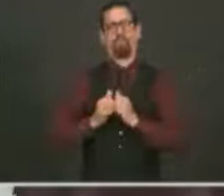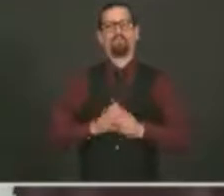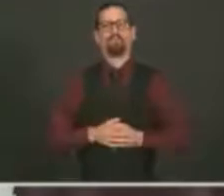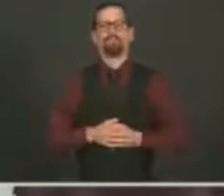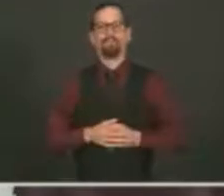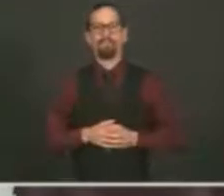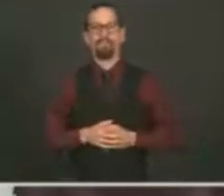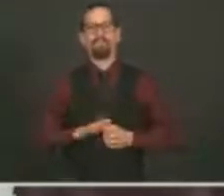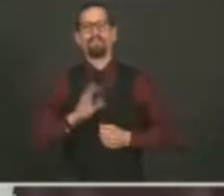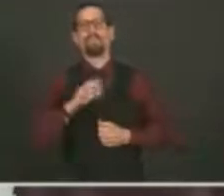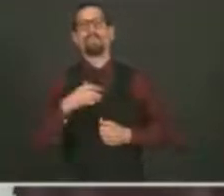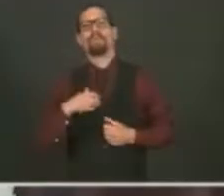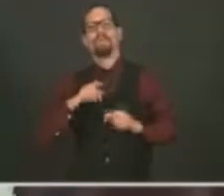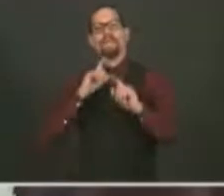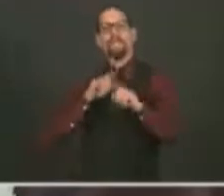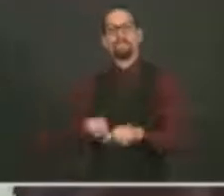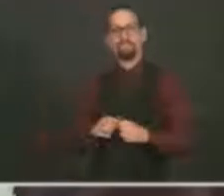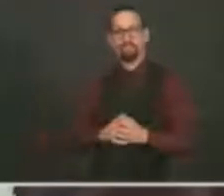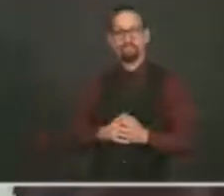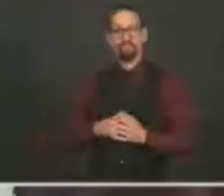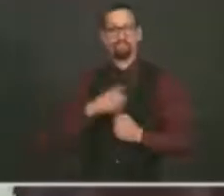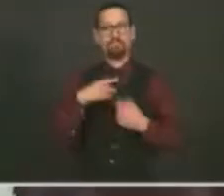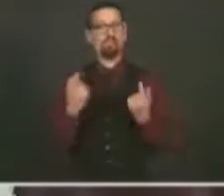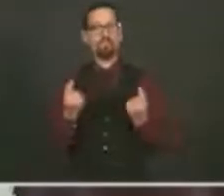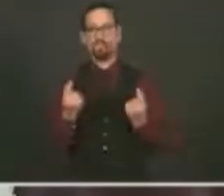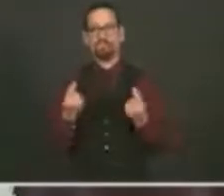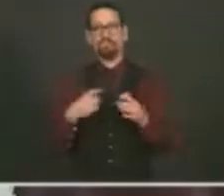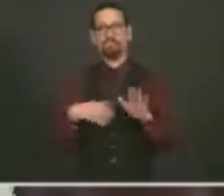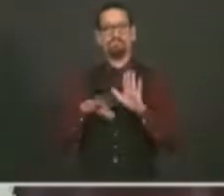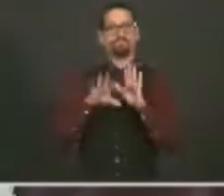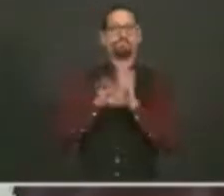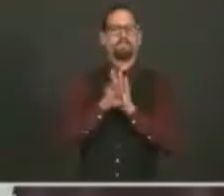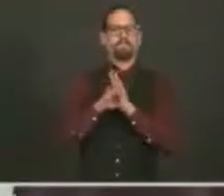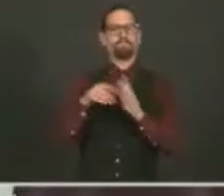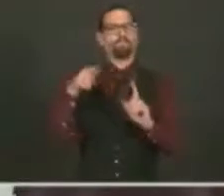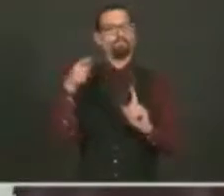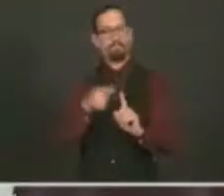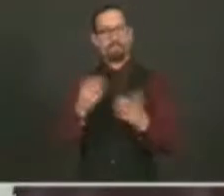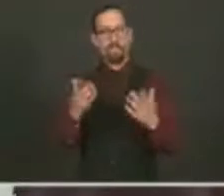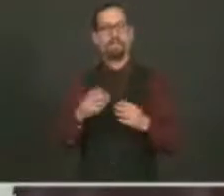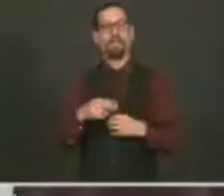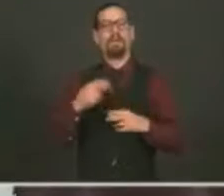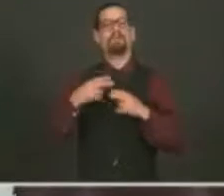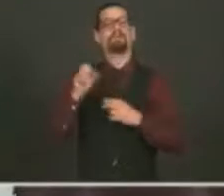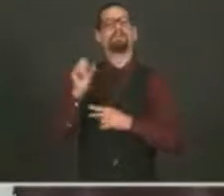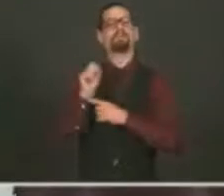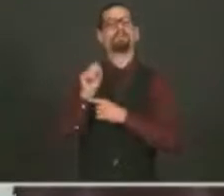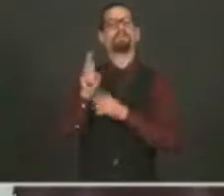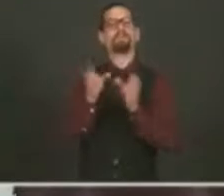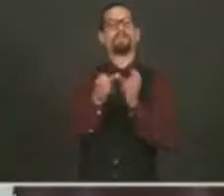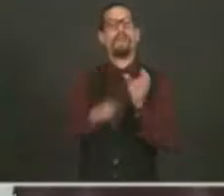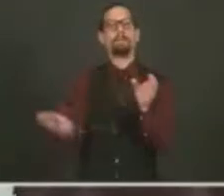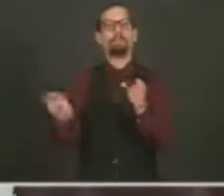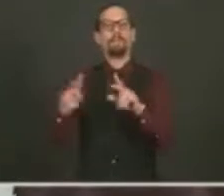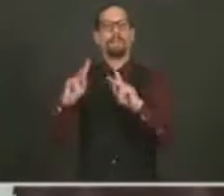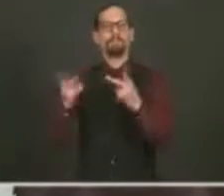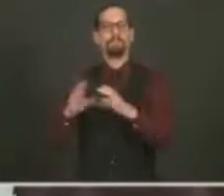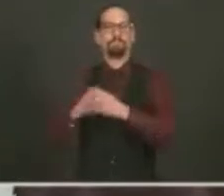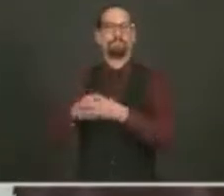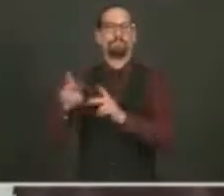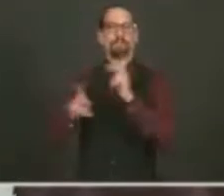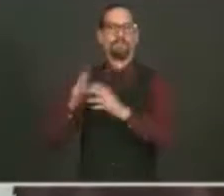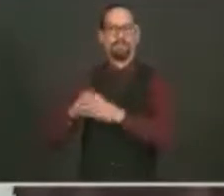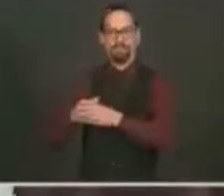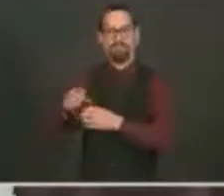picking subpopulations of people to get the type of asymptomatic testing that will allow us to at least